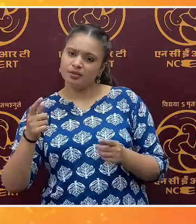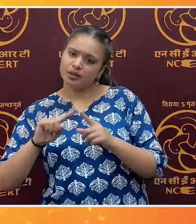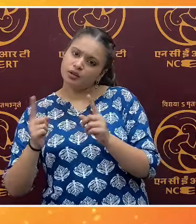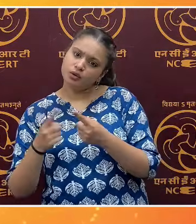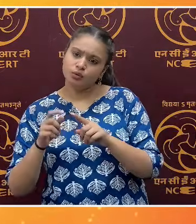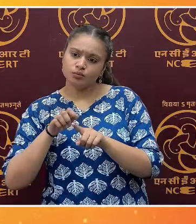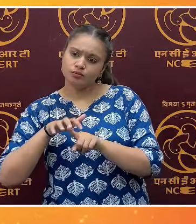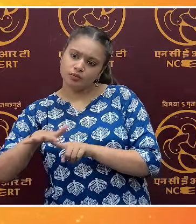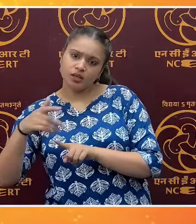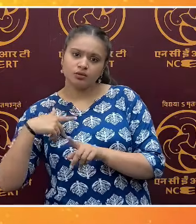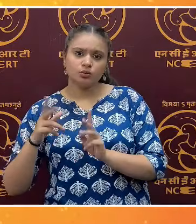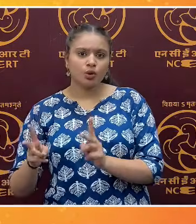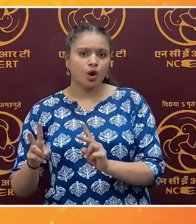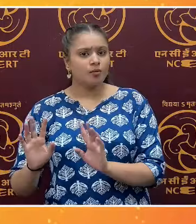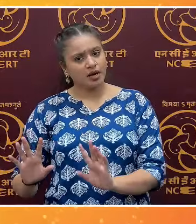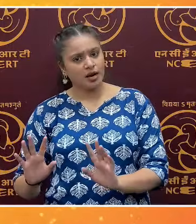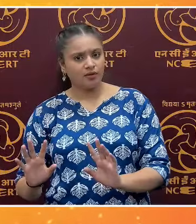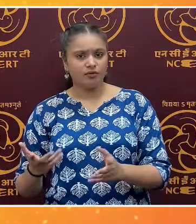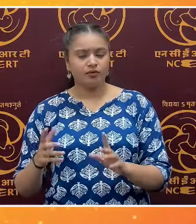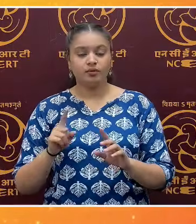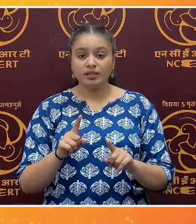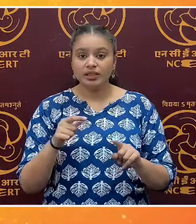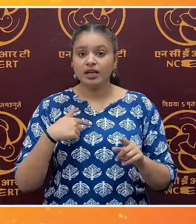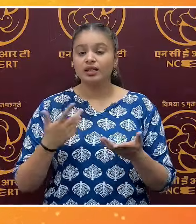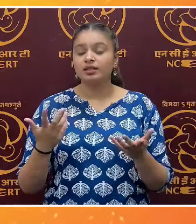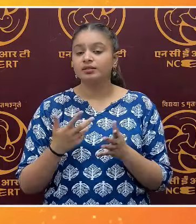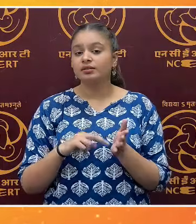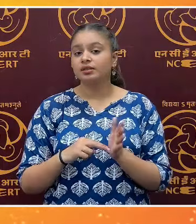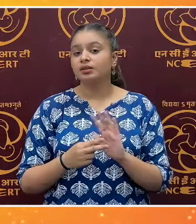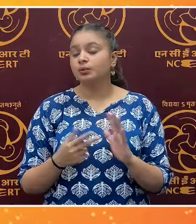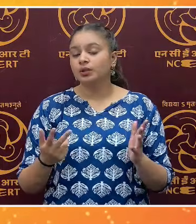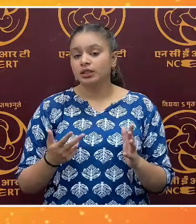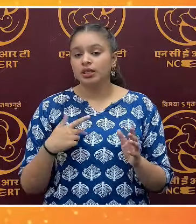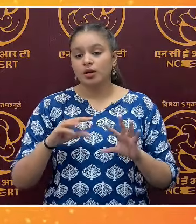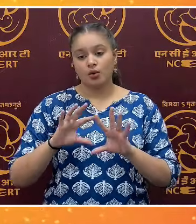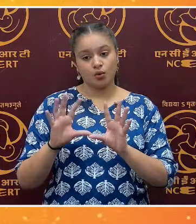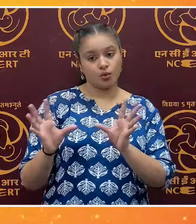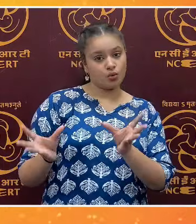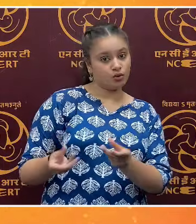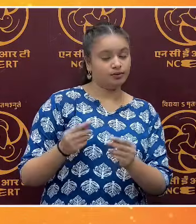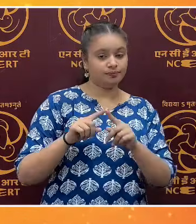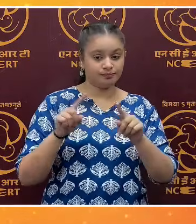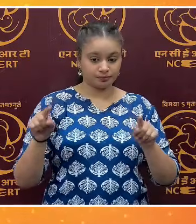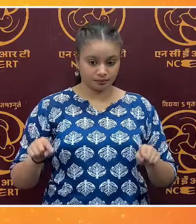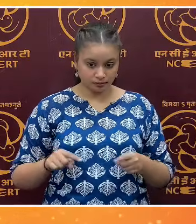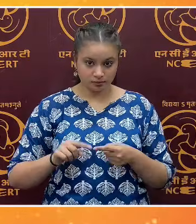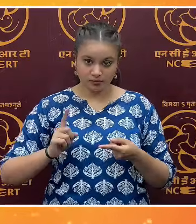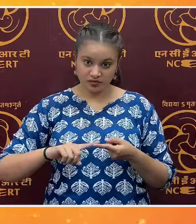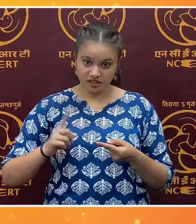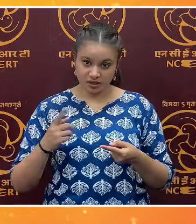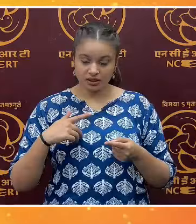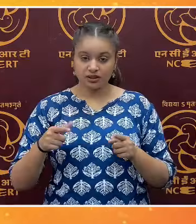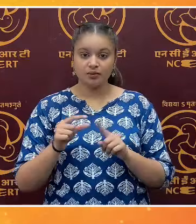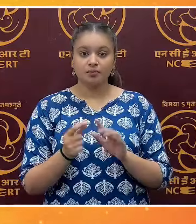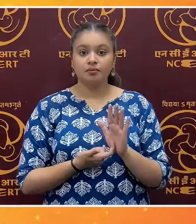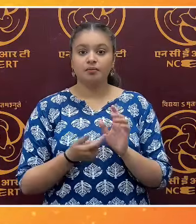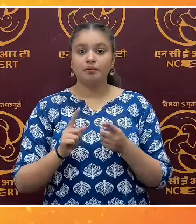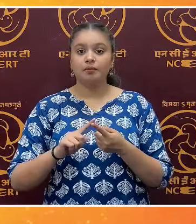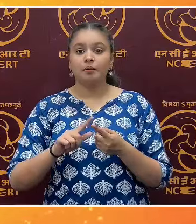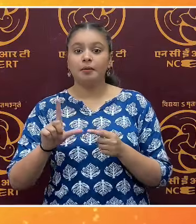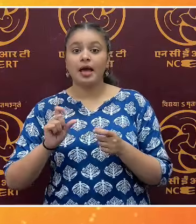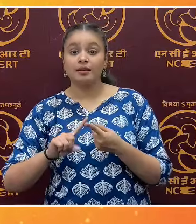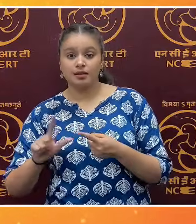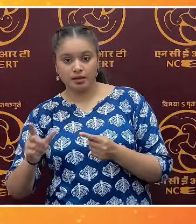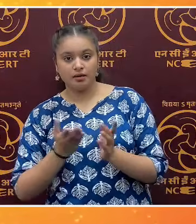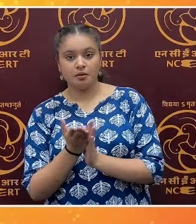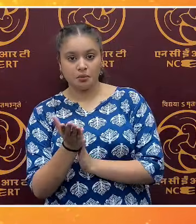is going on. That's why. So this implies that all the circuits all the appliances are connected in a parallel mode, in a